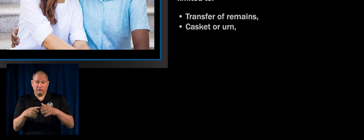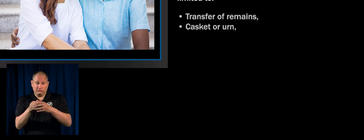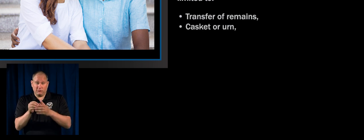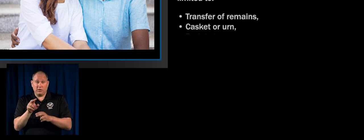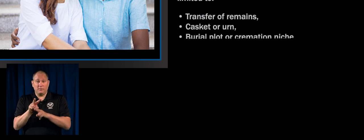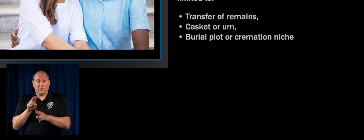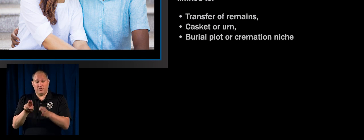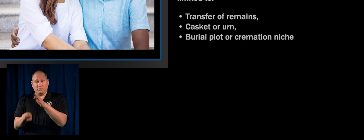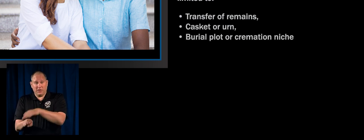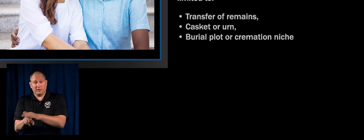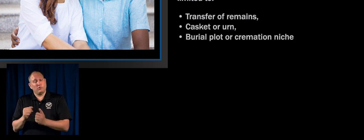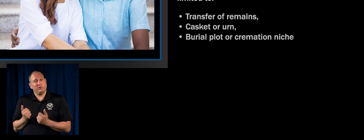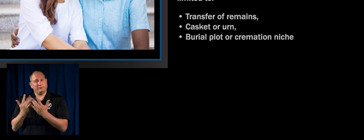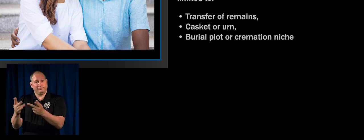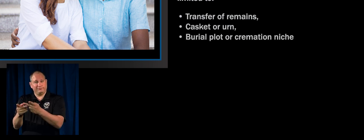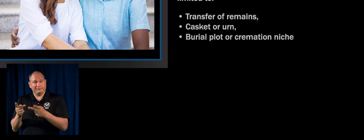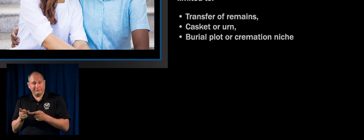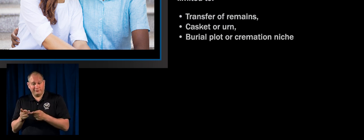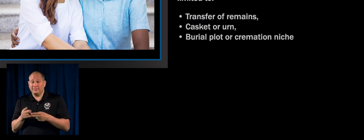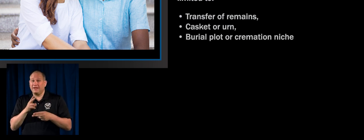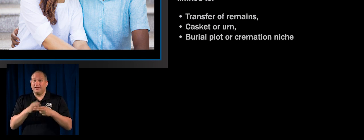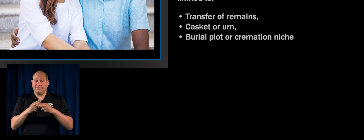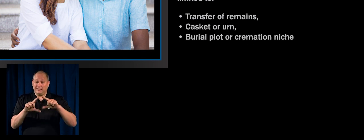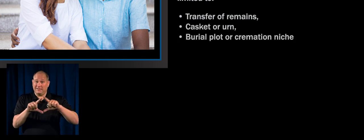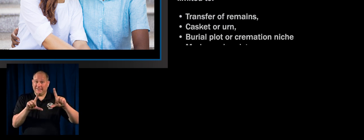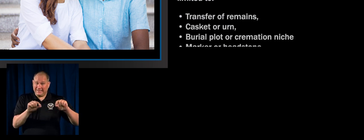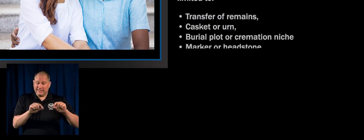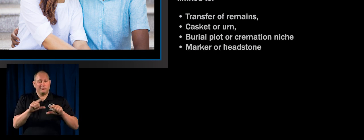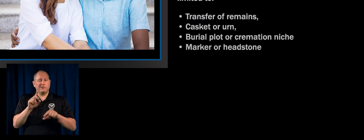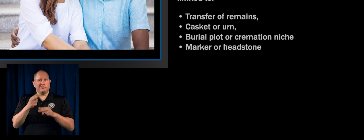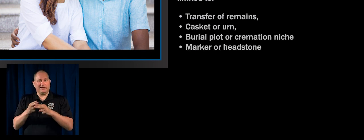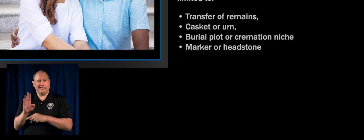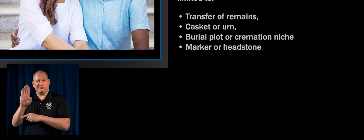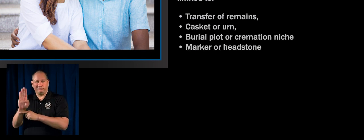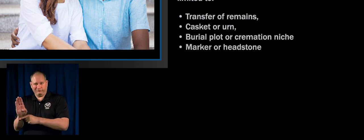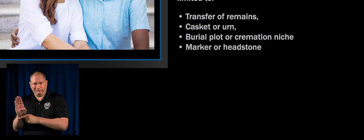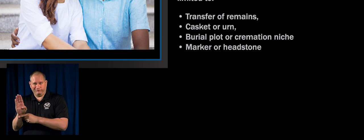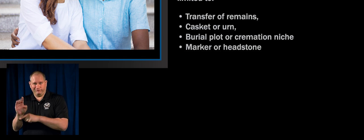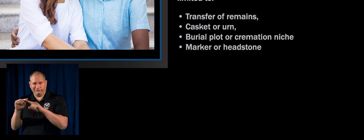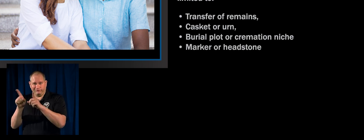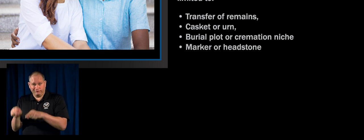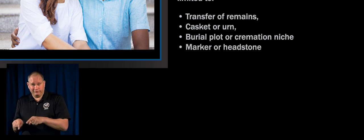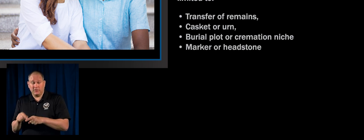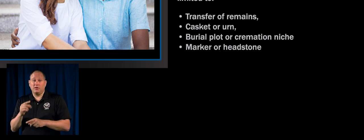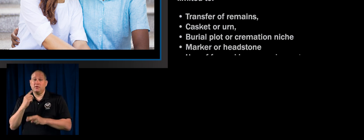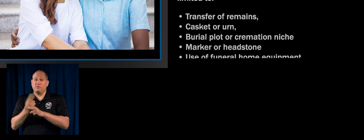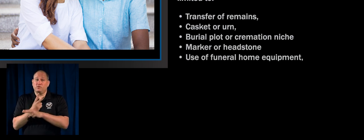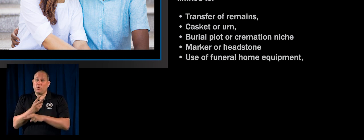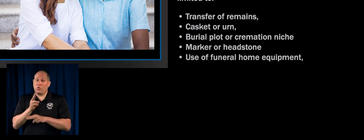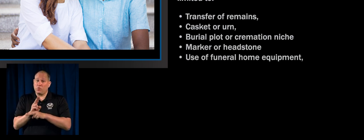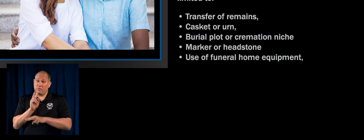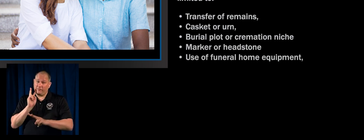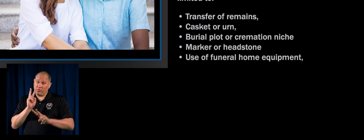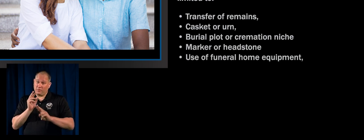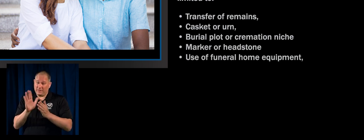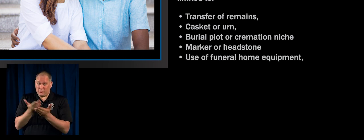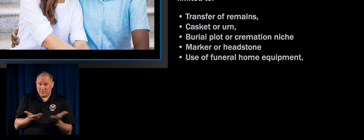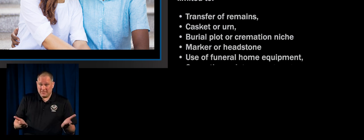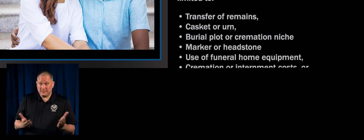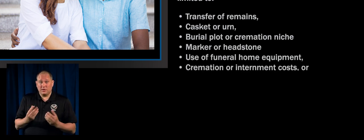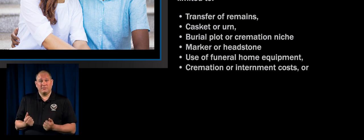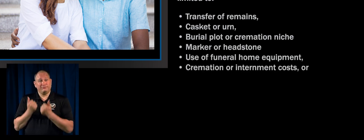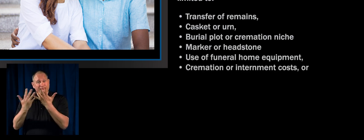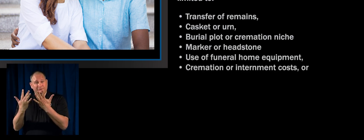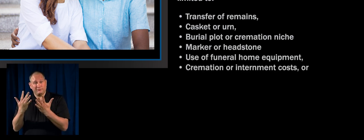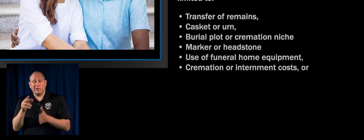casket or urn, burial plot or cremation niche, marker or headstone, use of funeral home and